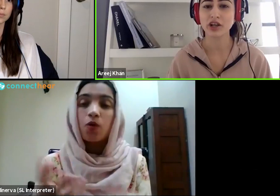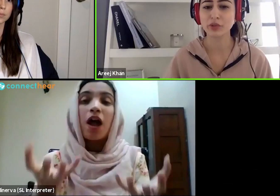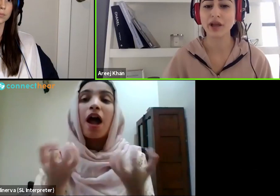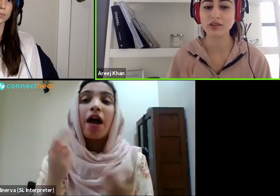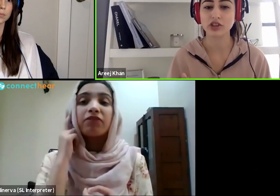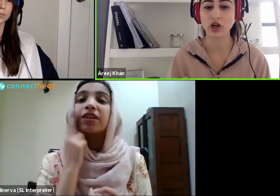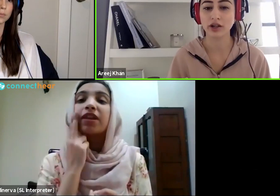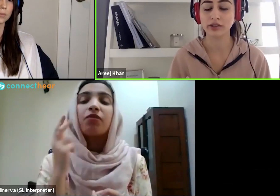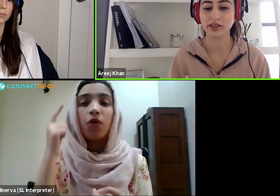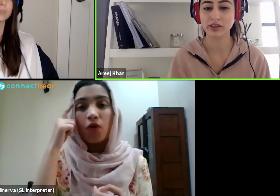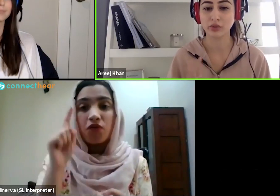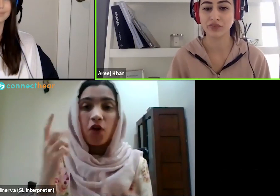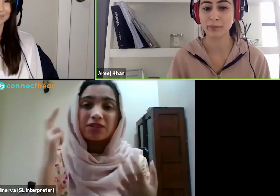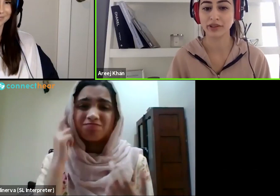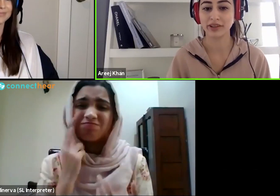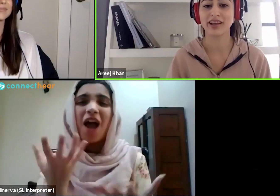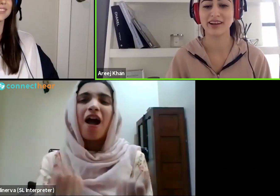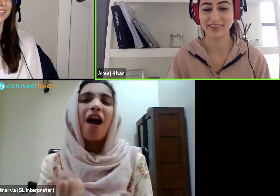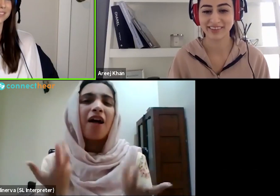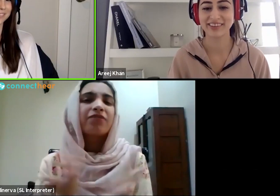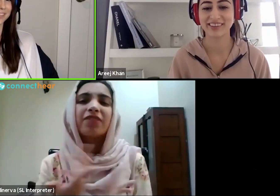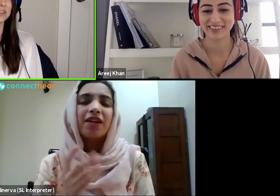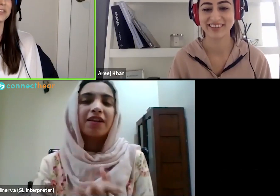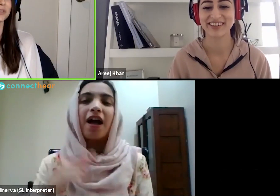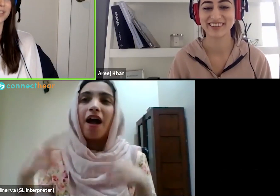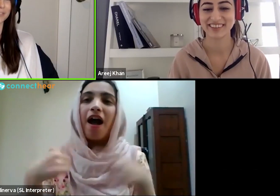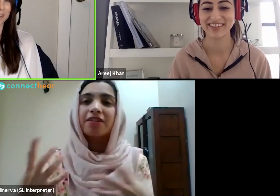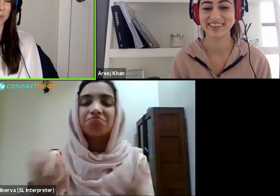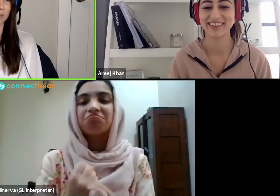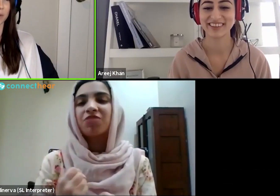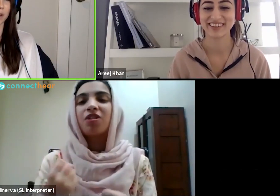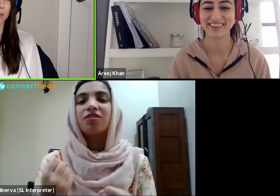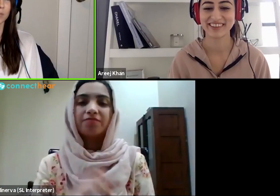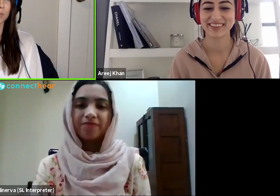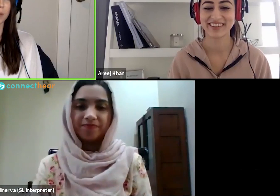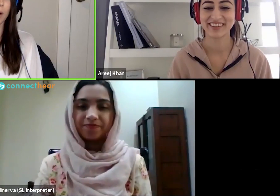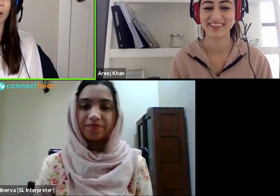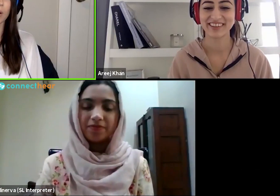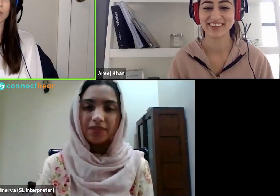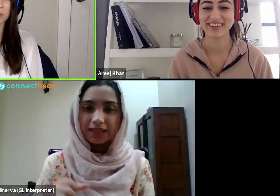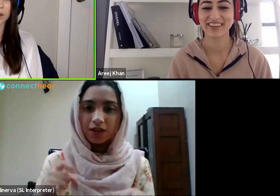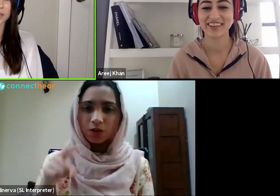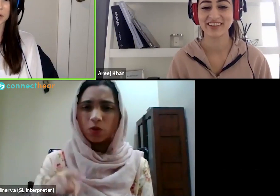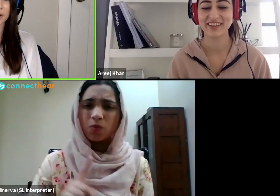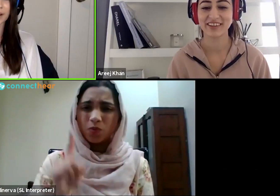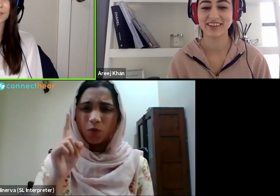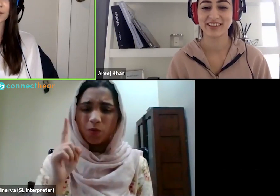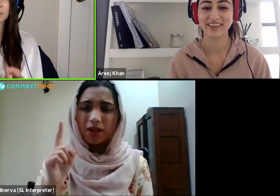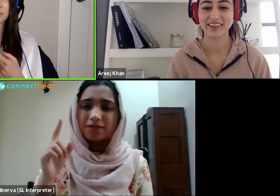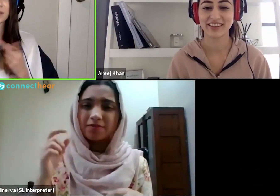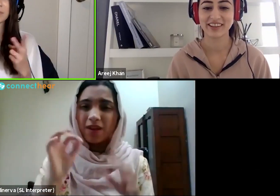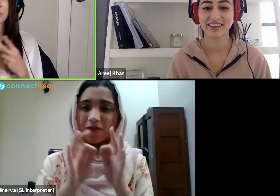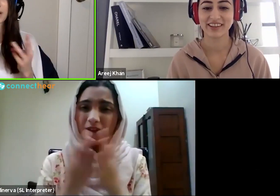meant, are you the eldest child in your family? Yeah. Yes. So the unique fact about my family, my whole family is hearing